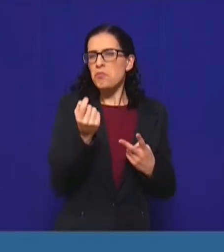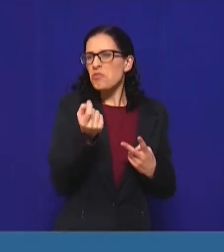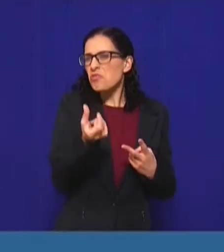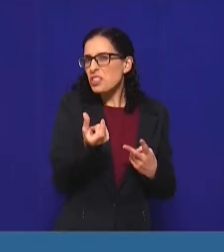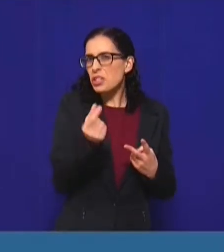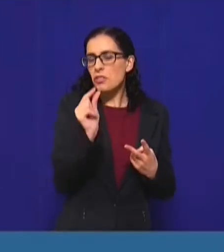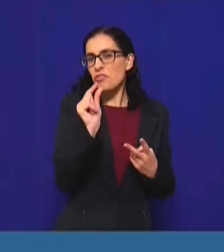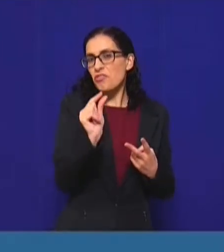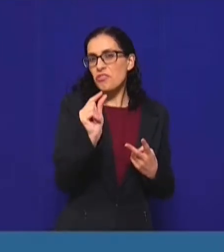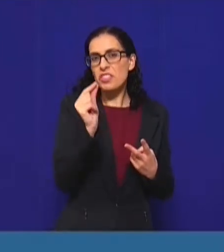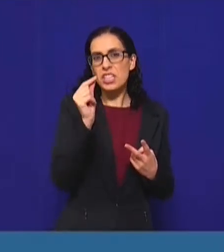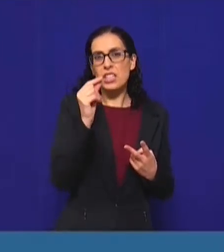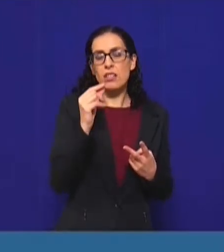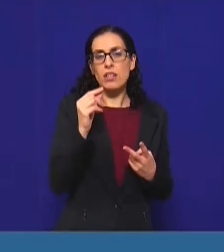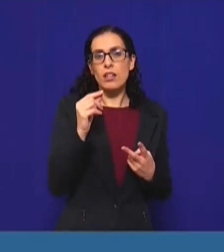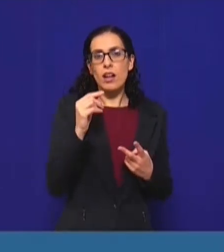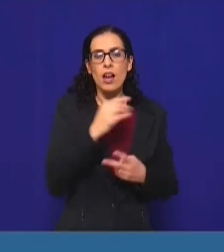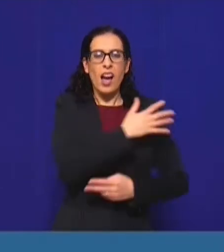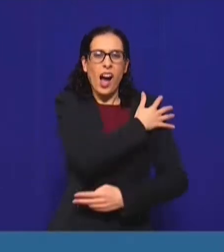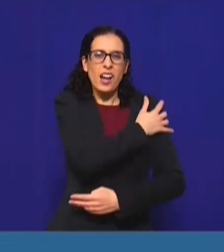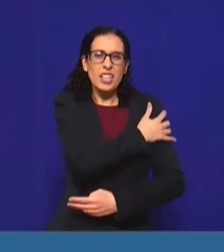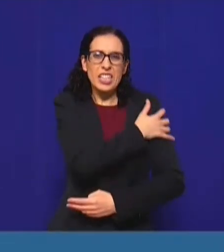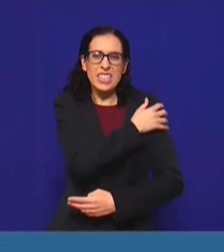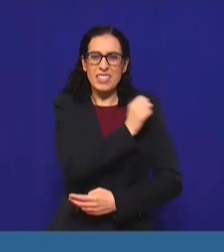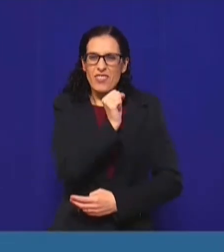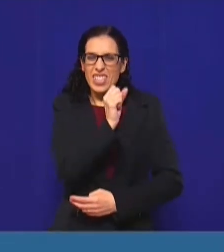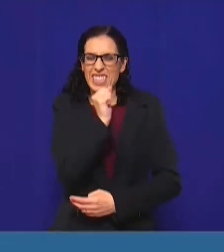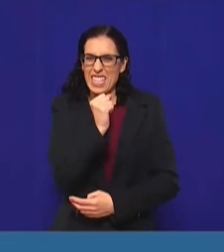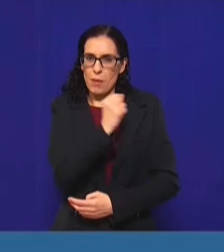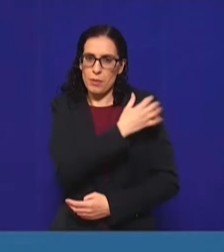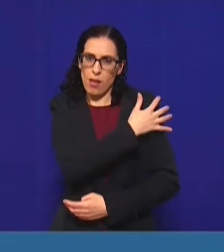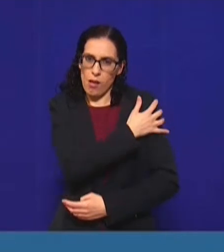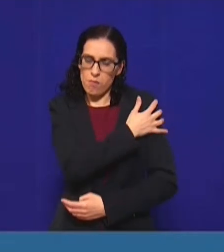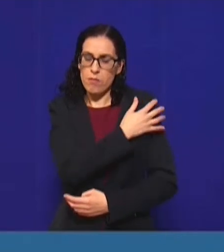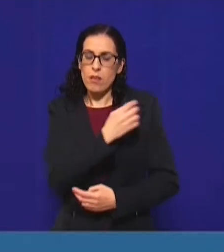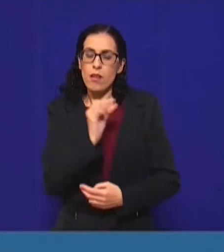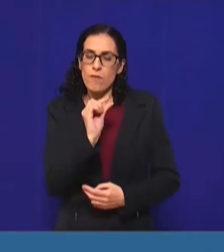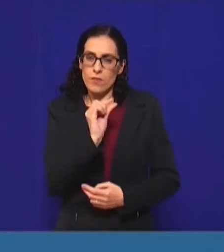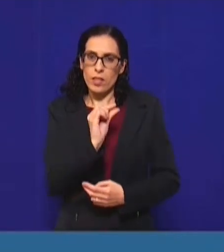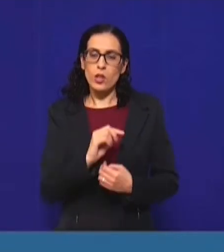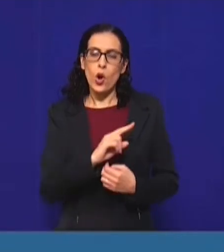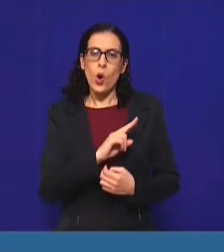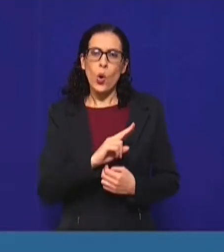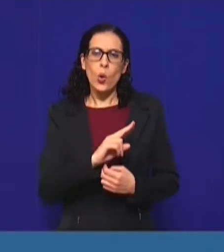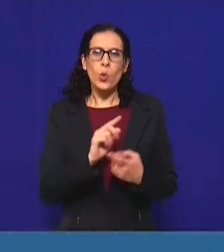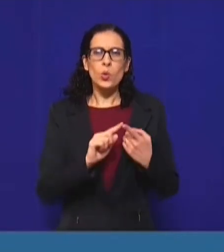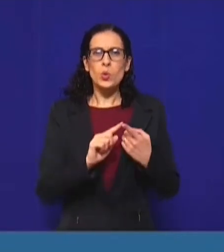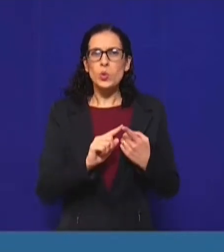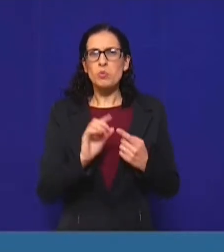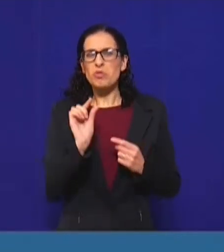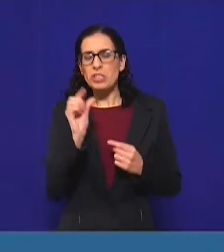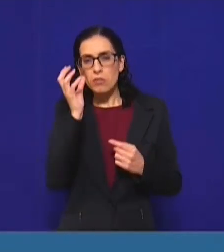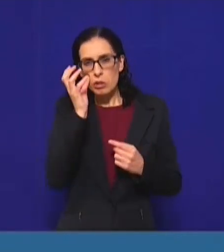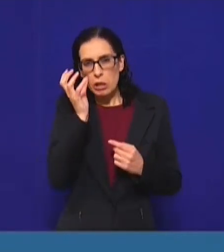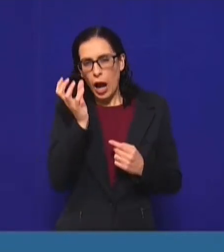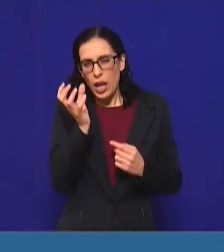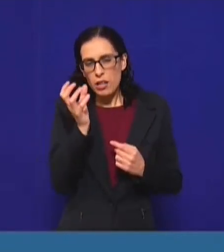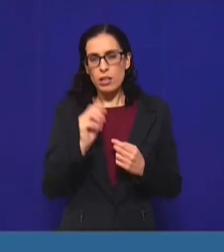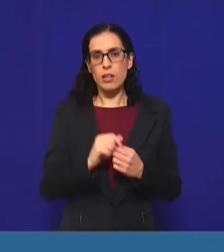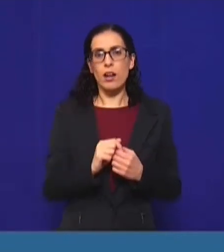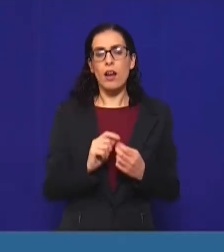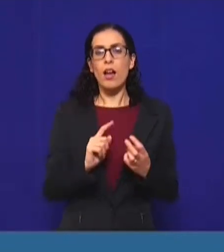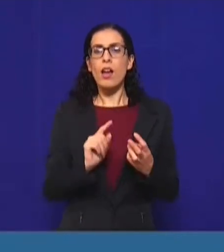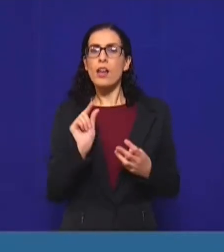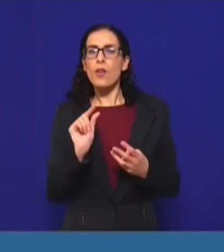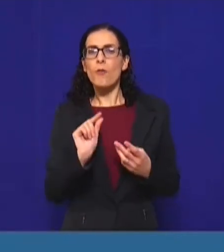inti jkollok ftit webbisija flit fejn inti tieħu it-tilqima, jew inkella tħossok ftit qajjin, jew inkella